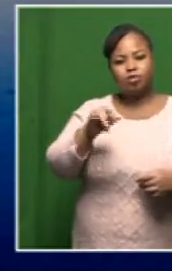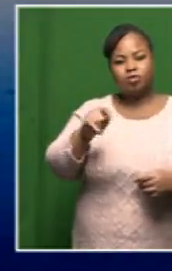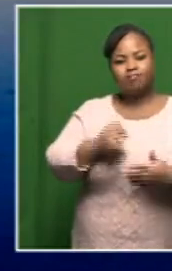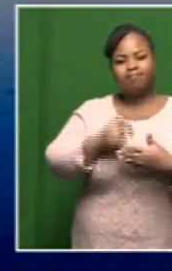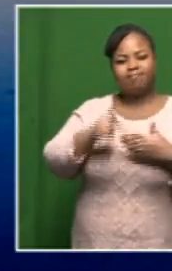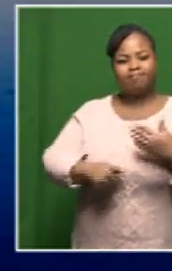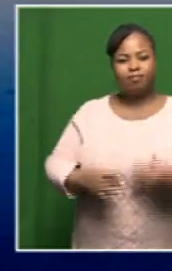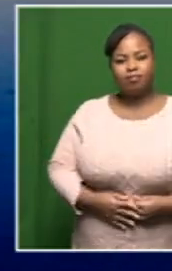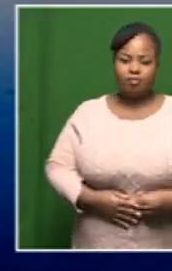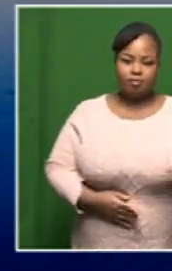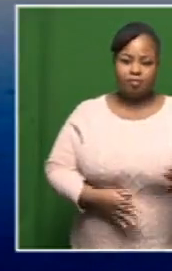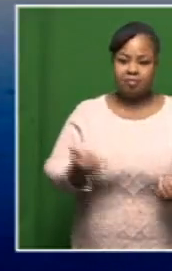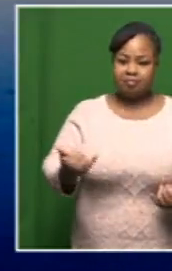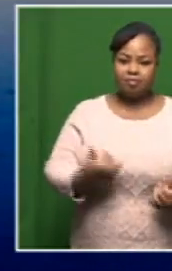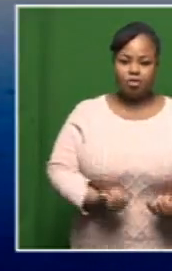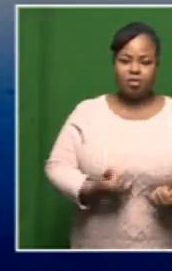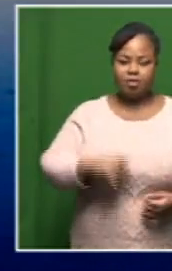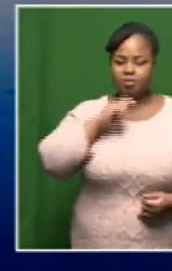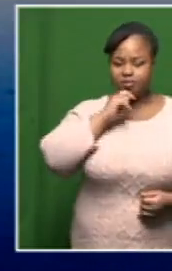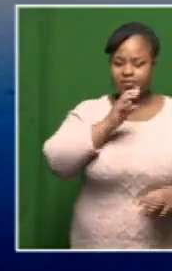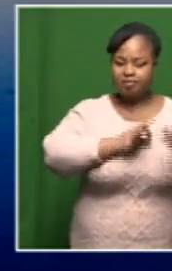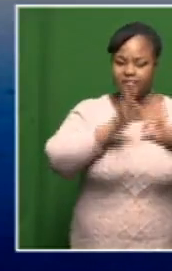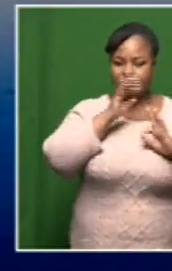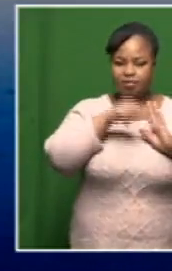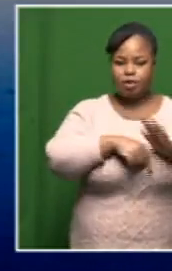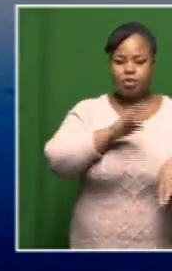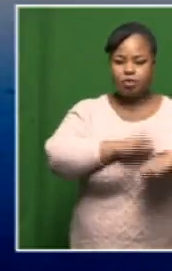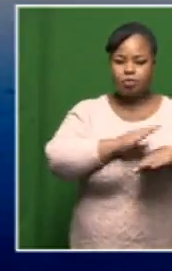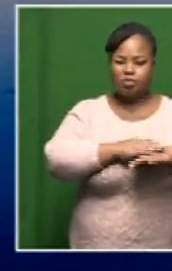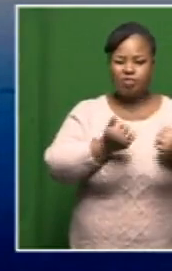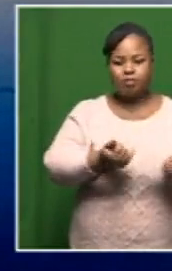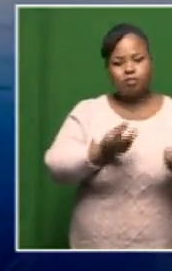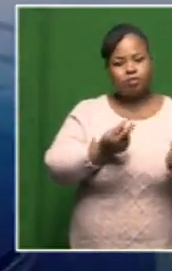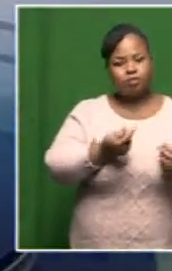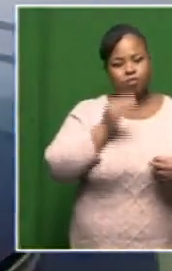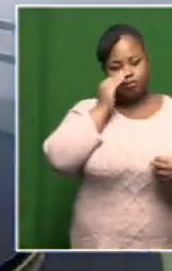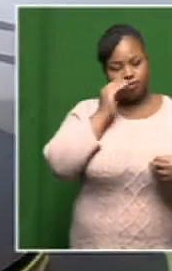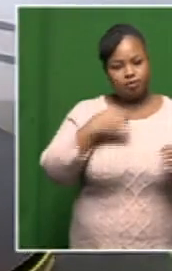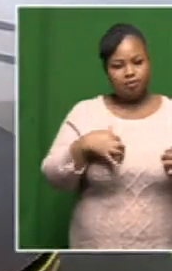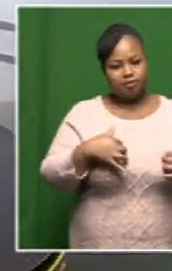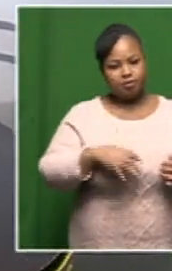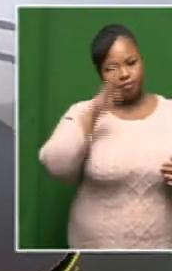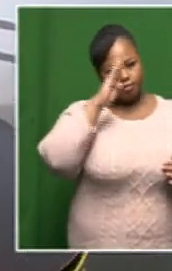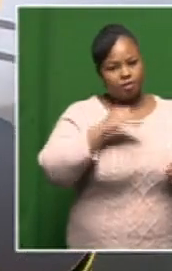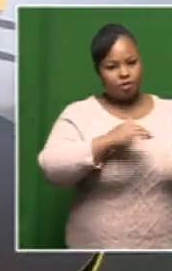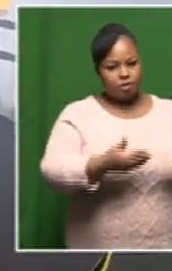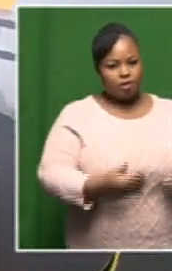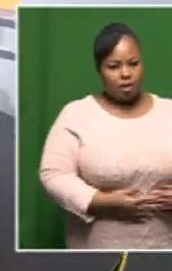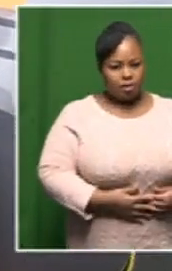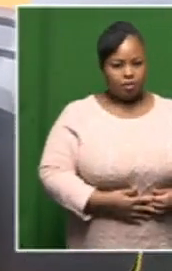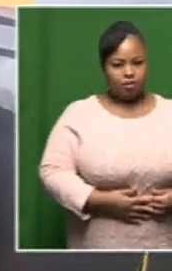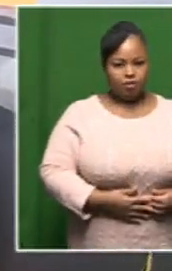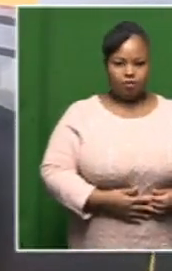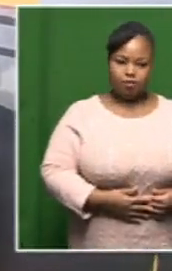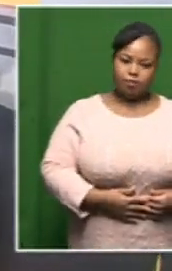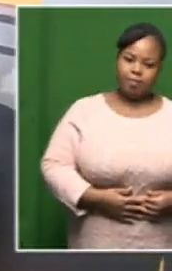Grazroots Project. He joins us now this morning to tell us more about this new exciting project. Good morning. Welcome to Morning Live. I